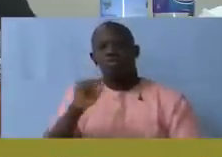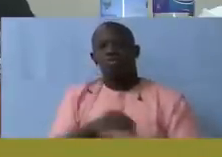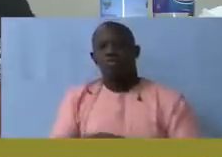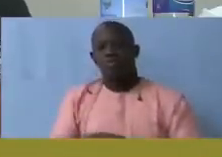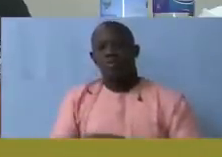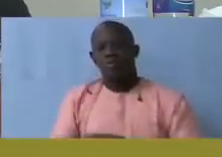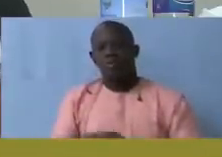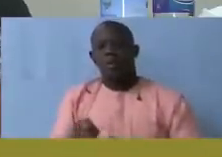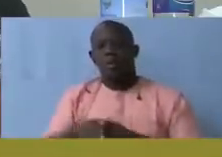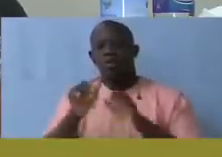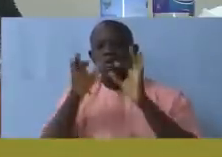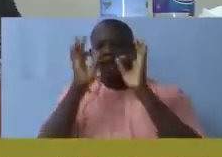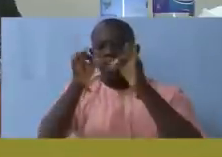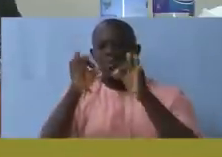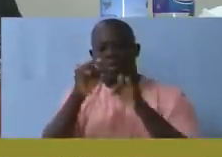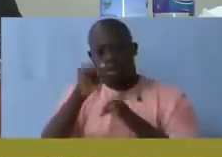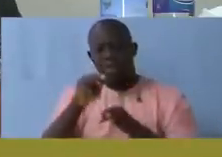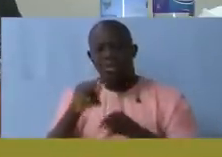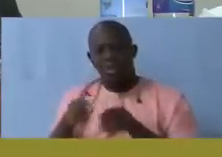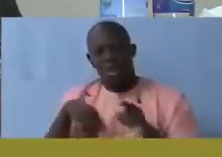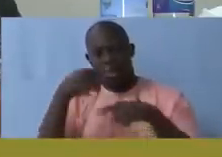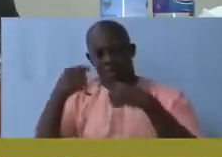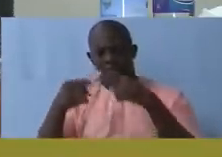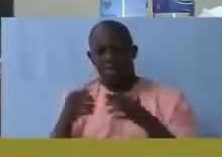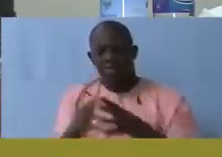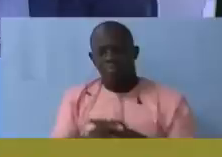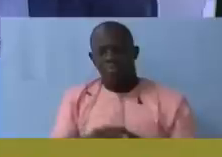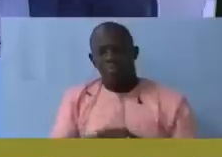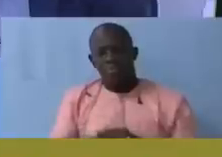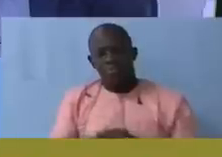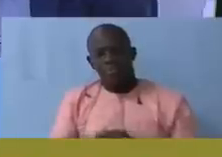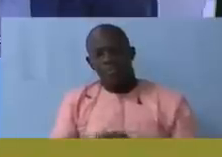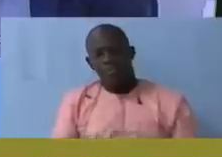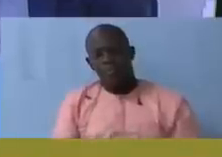Could you explain that further? Yes, the thing is,